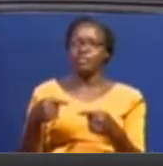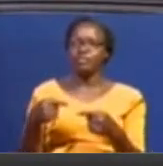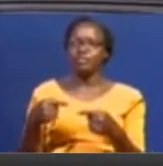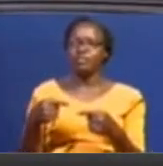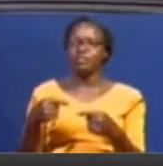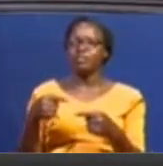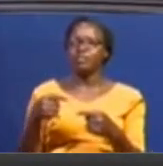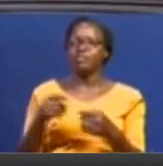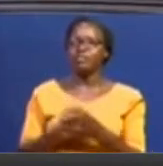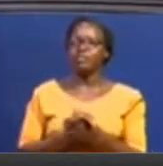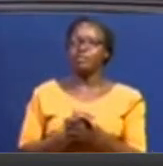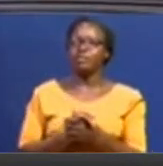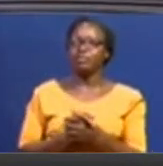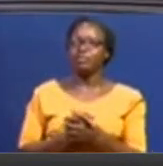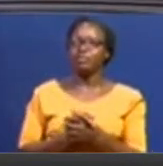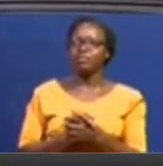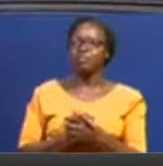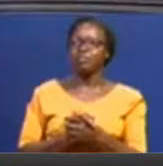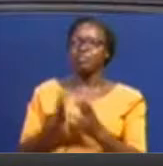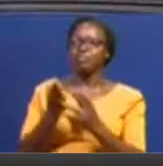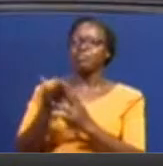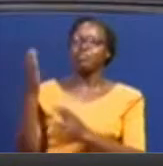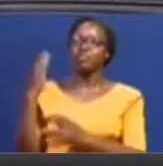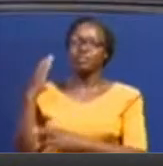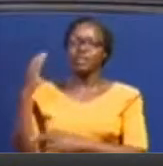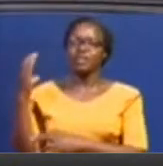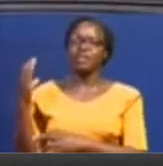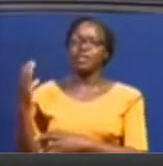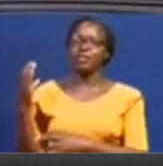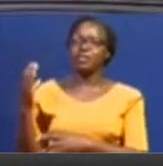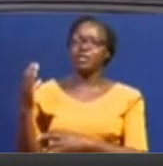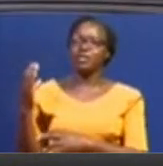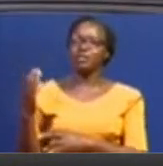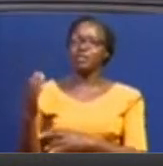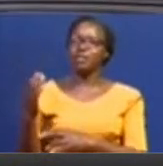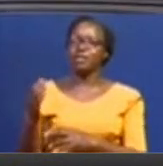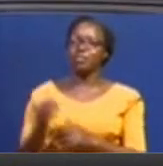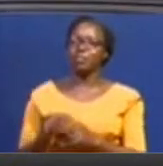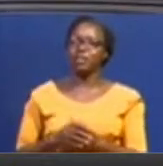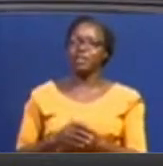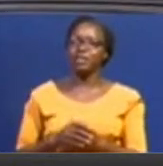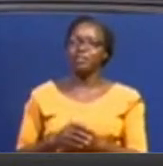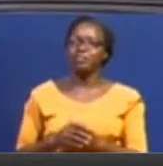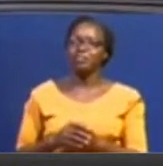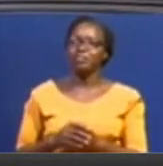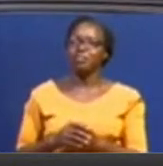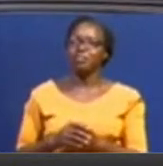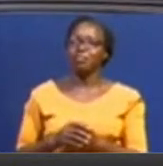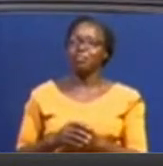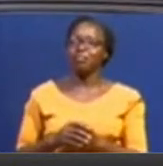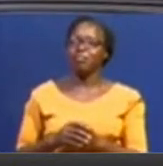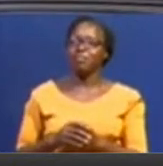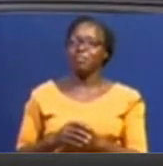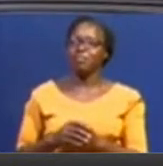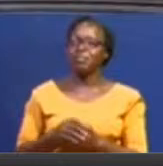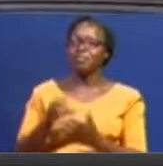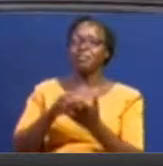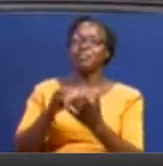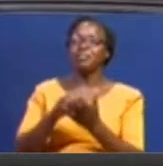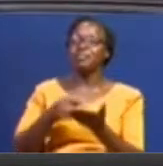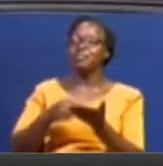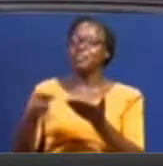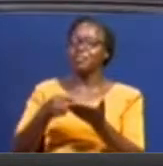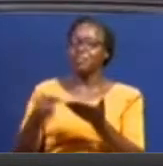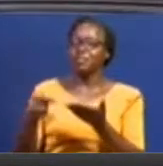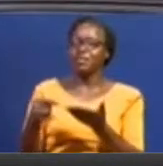Iebc, more so between the chair and the secretariat, in this case the secretary